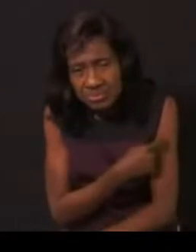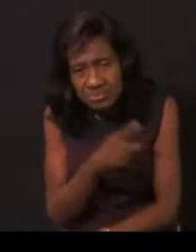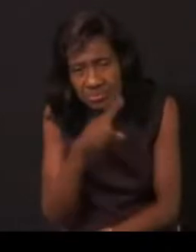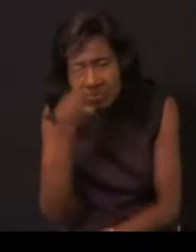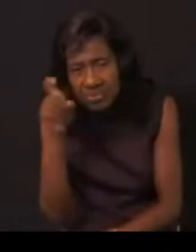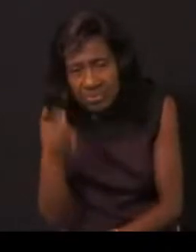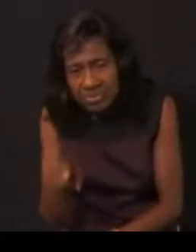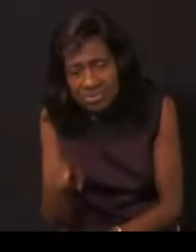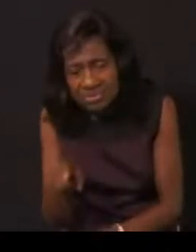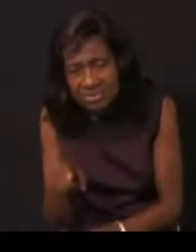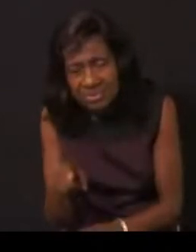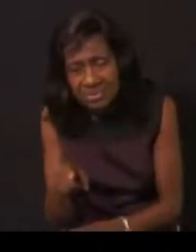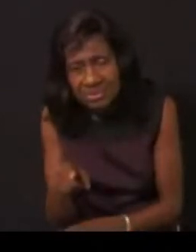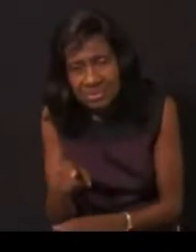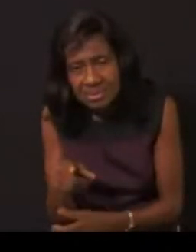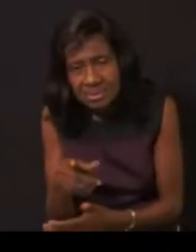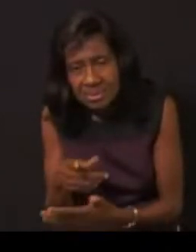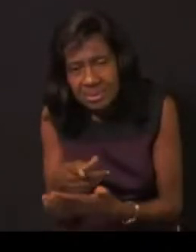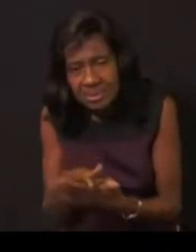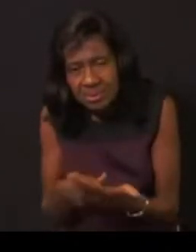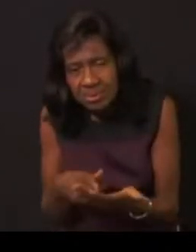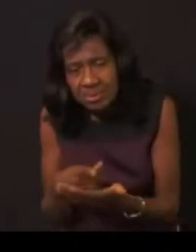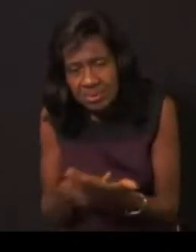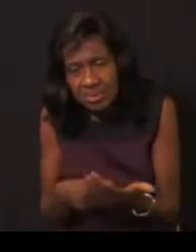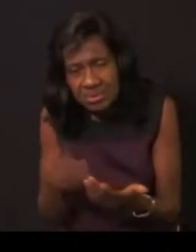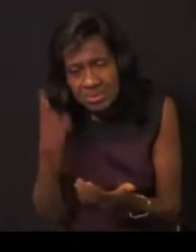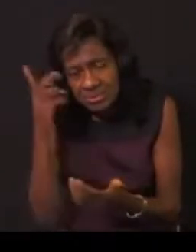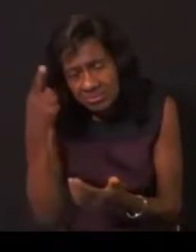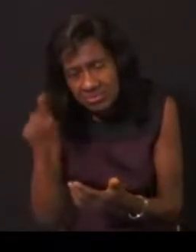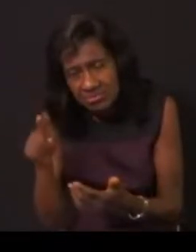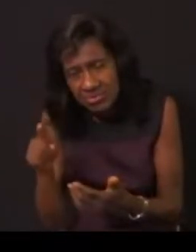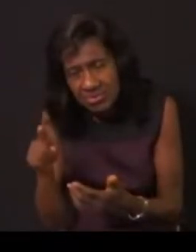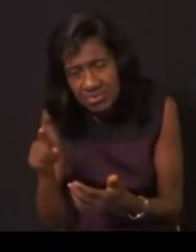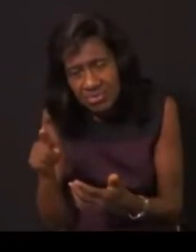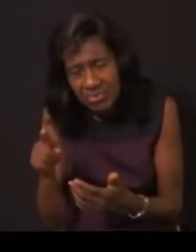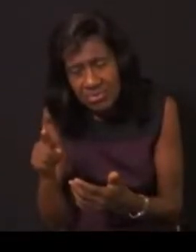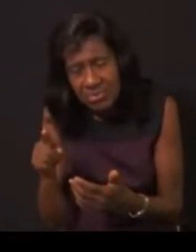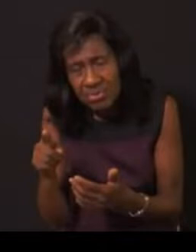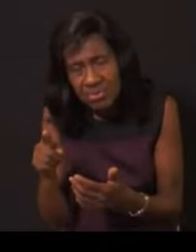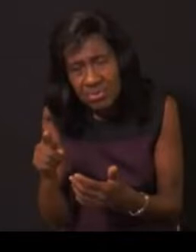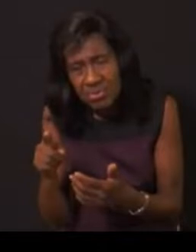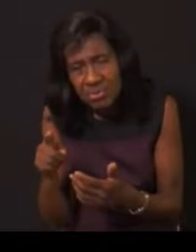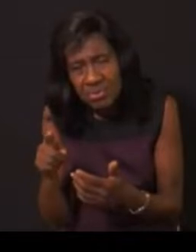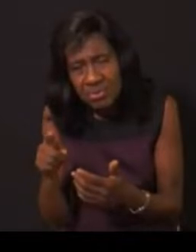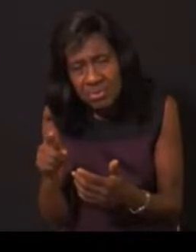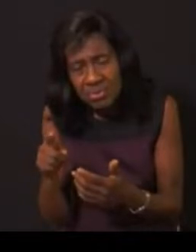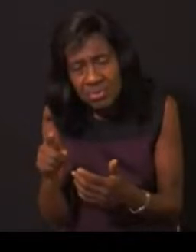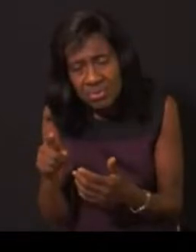vaccination prize? When will we have the big, or when will the winner be revealed?